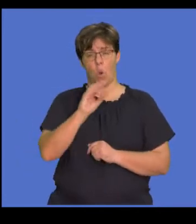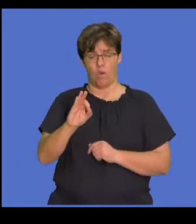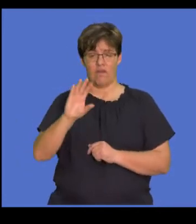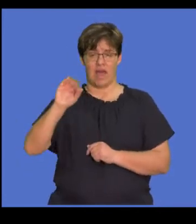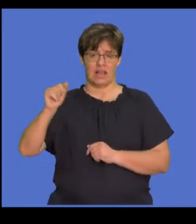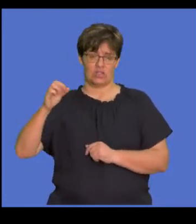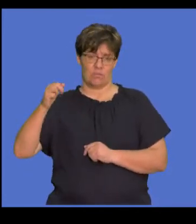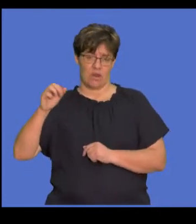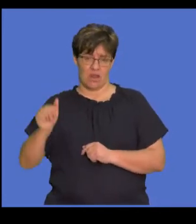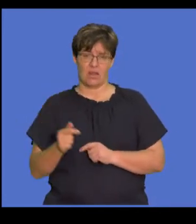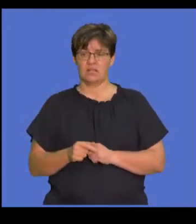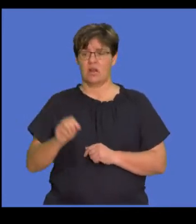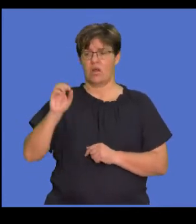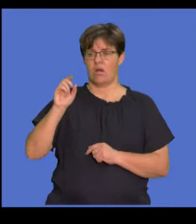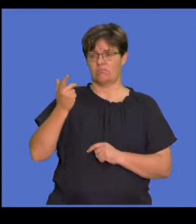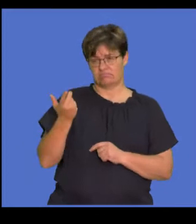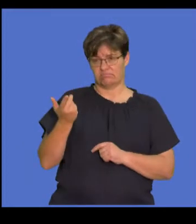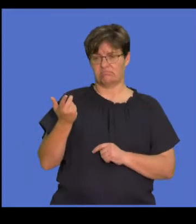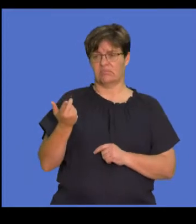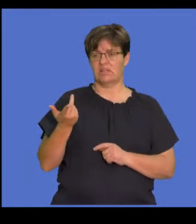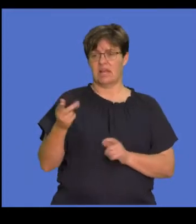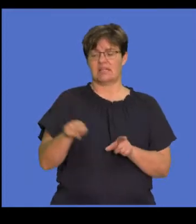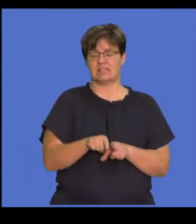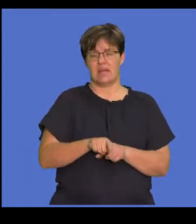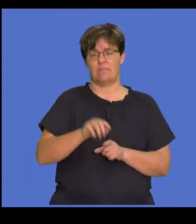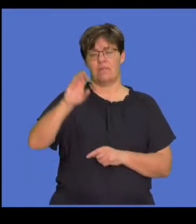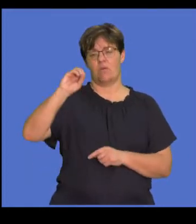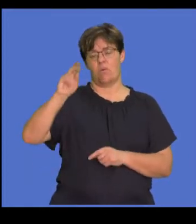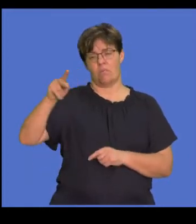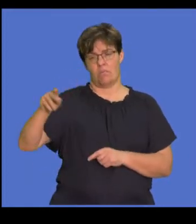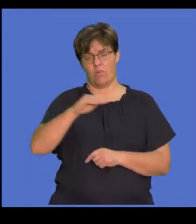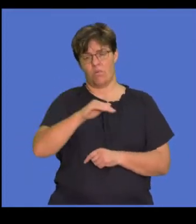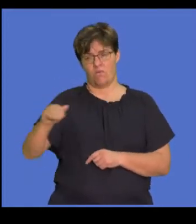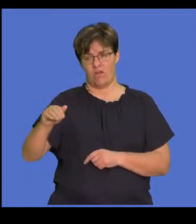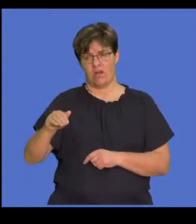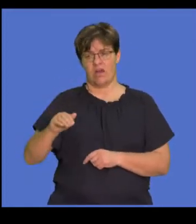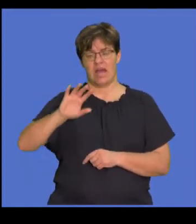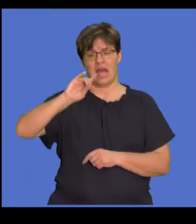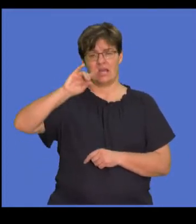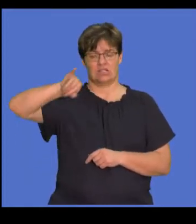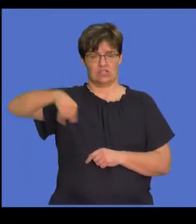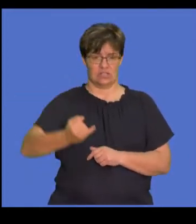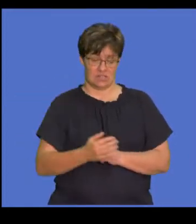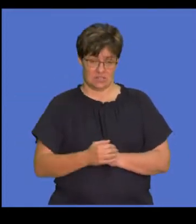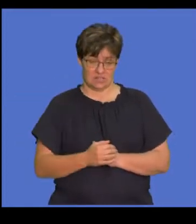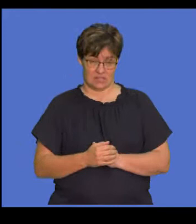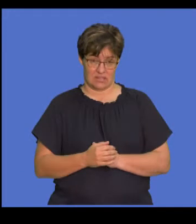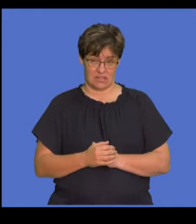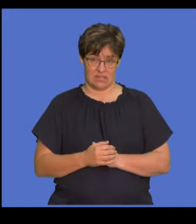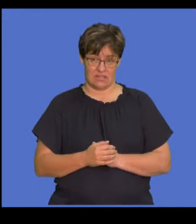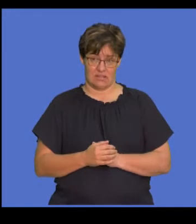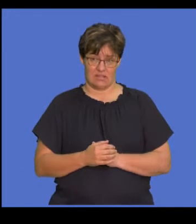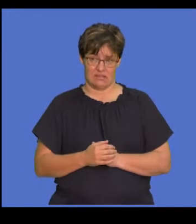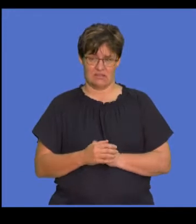one, will be off over algebra, which is the same as opposite over adjacent.